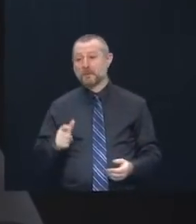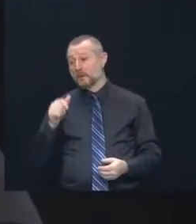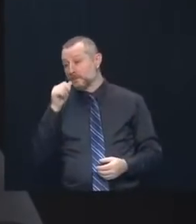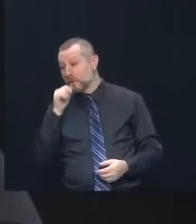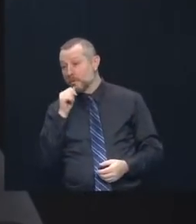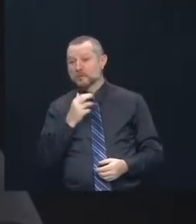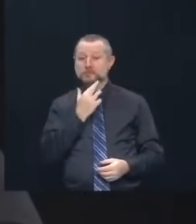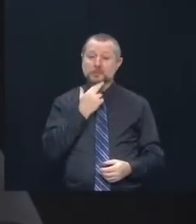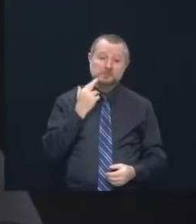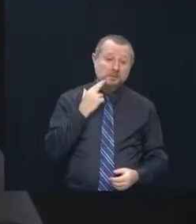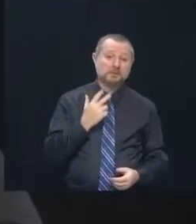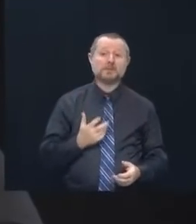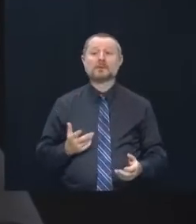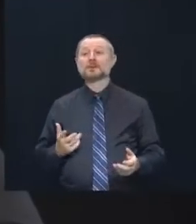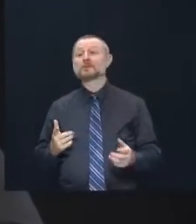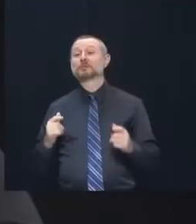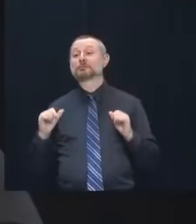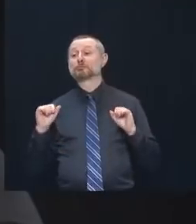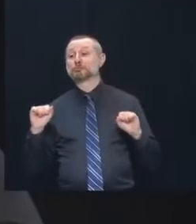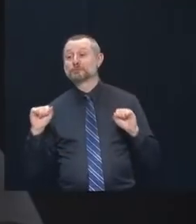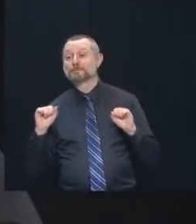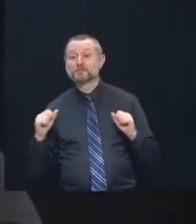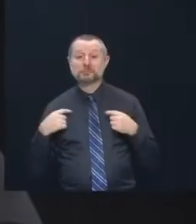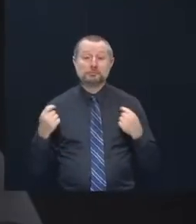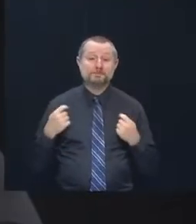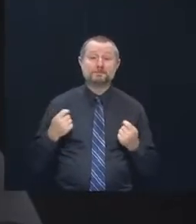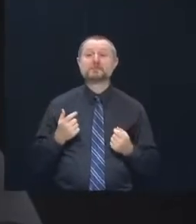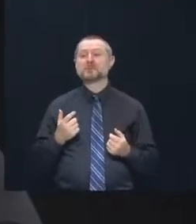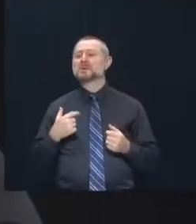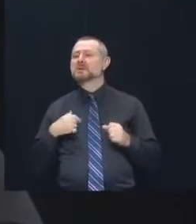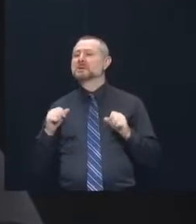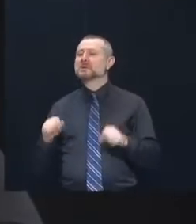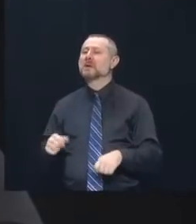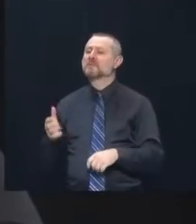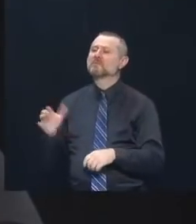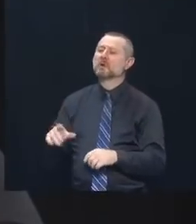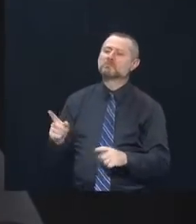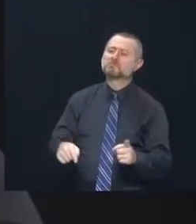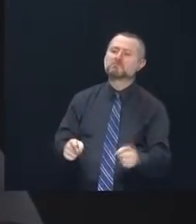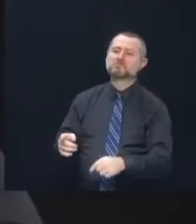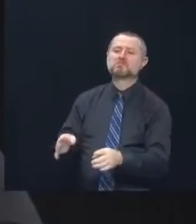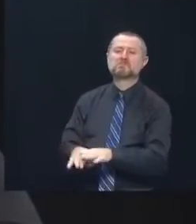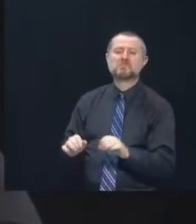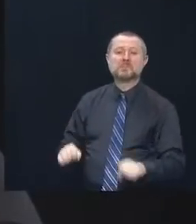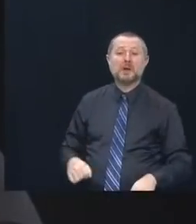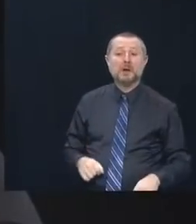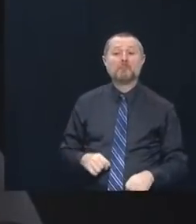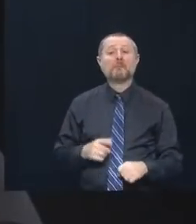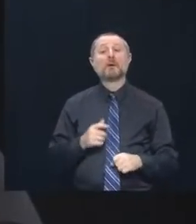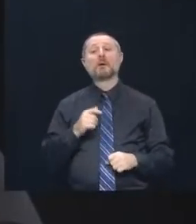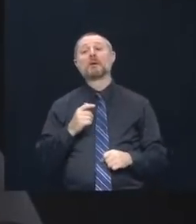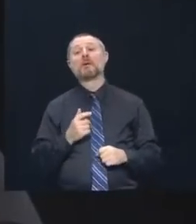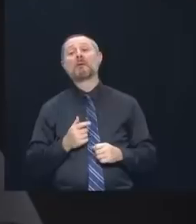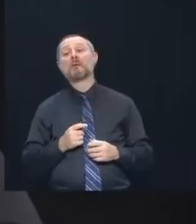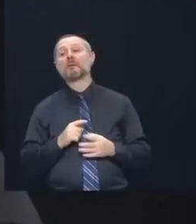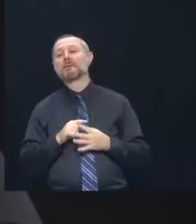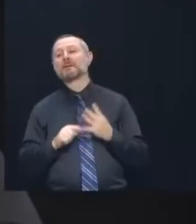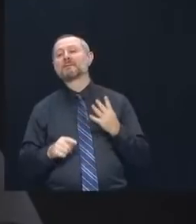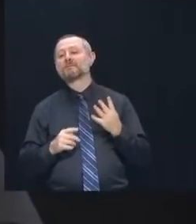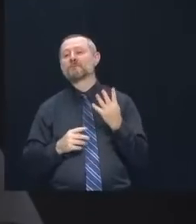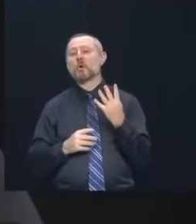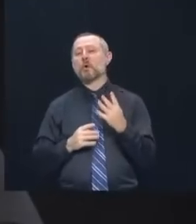restaurants, gyms, you can enforce. Those are the 4 main